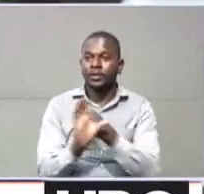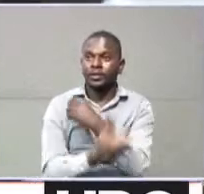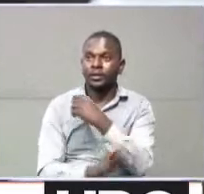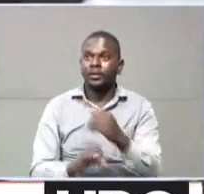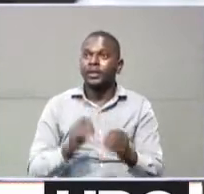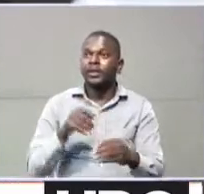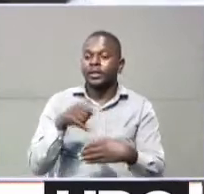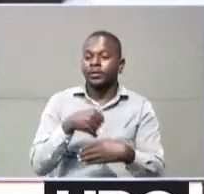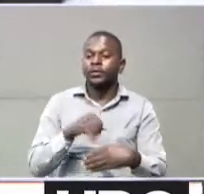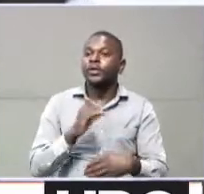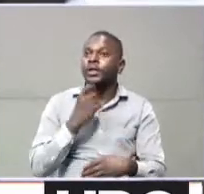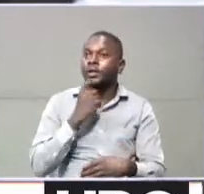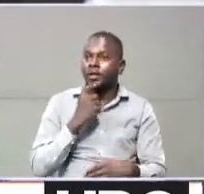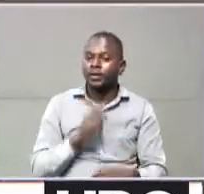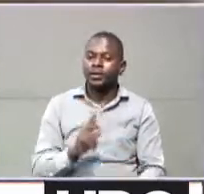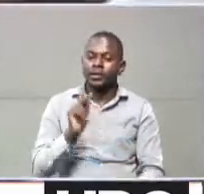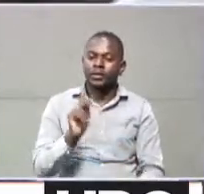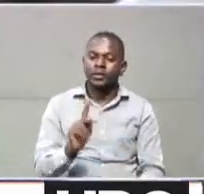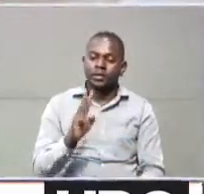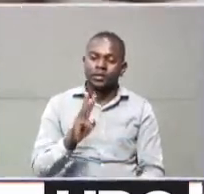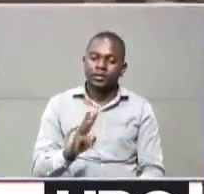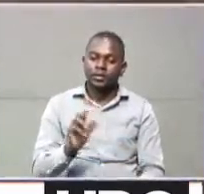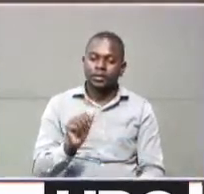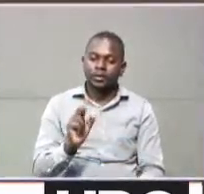the morocco corner